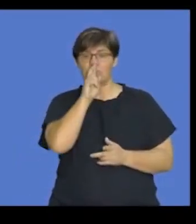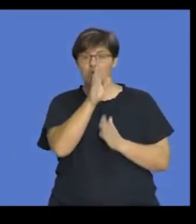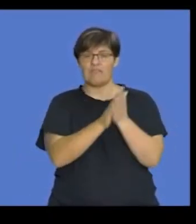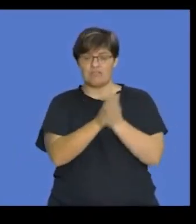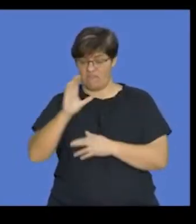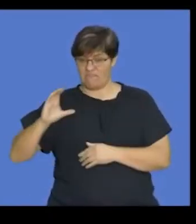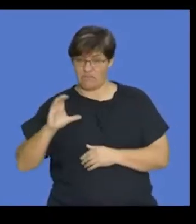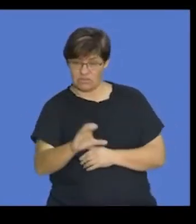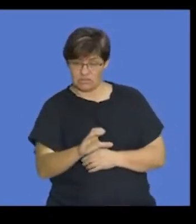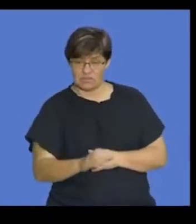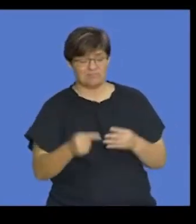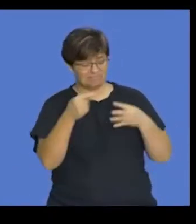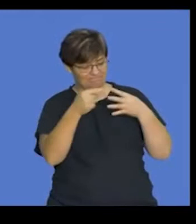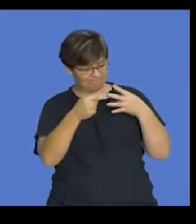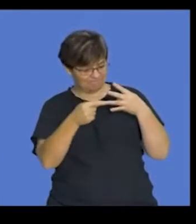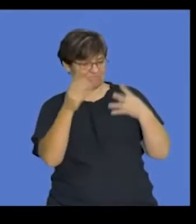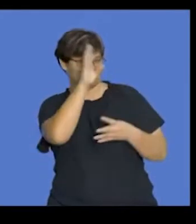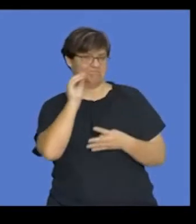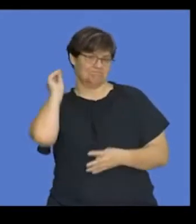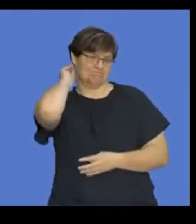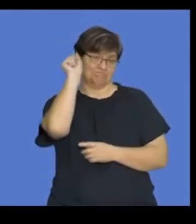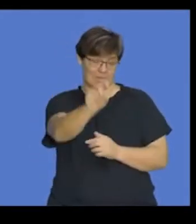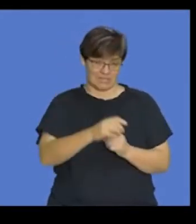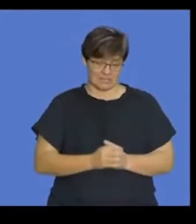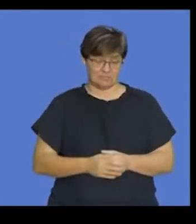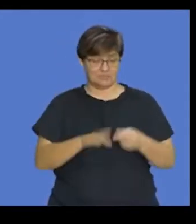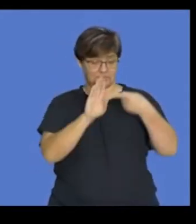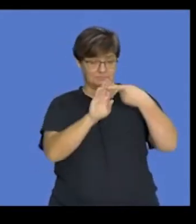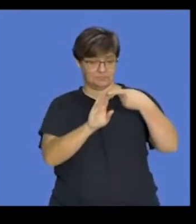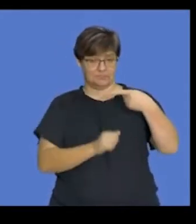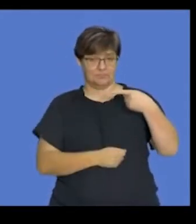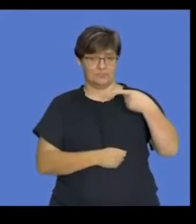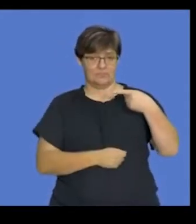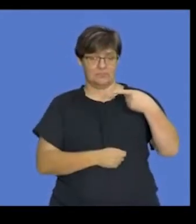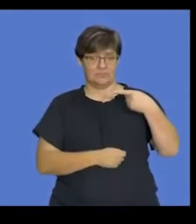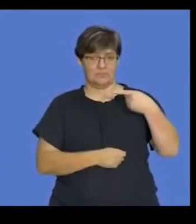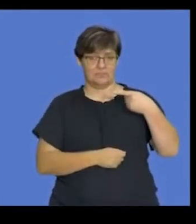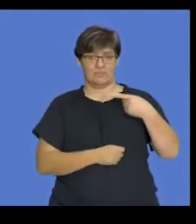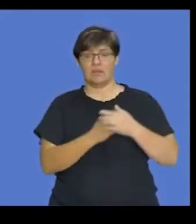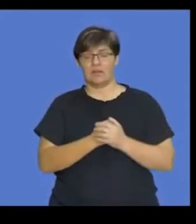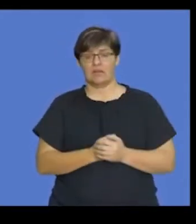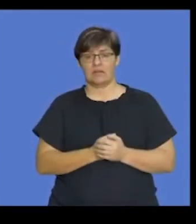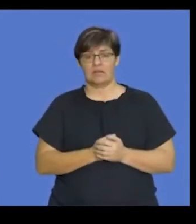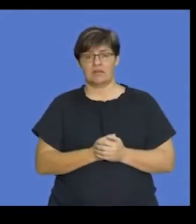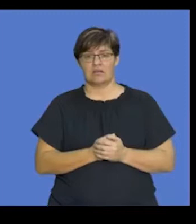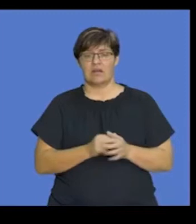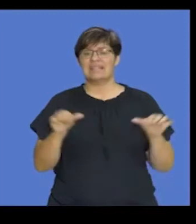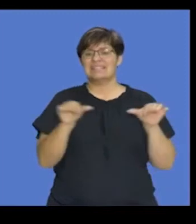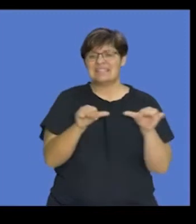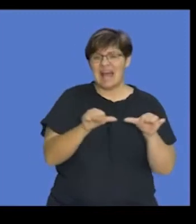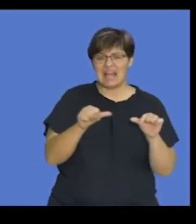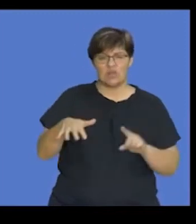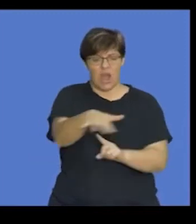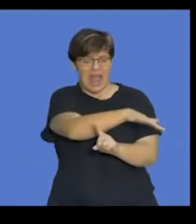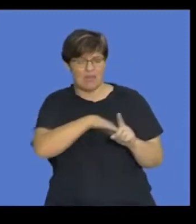When we look at friction as a force, there's a couple of things we need to take into consideration. Number one, it is independent of